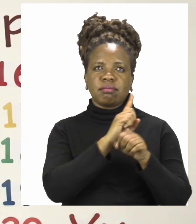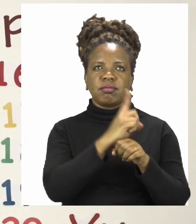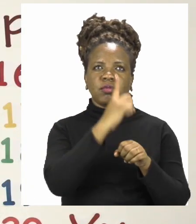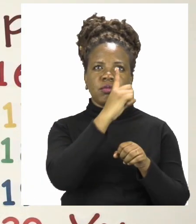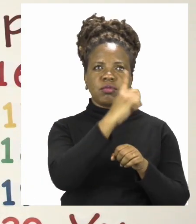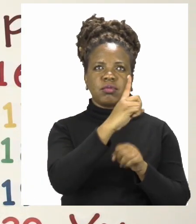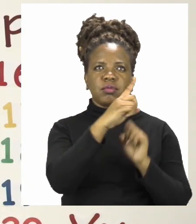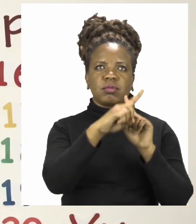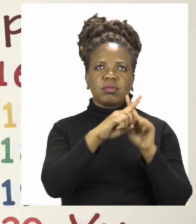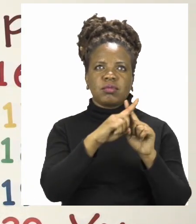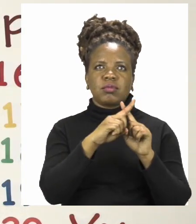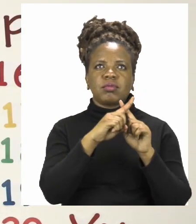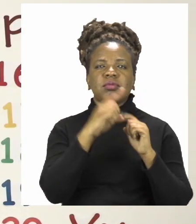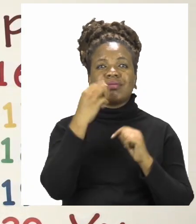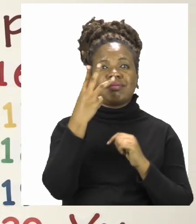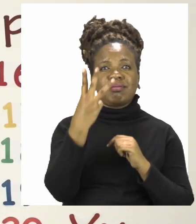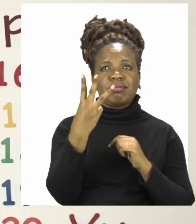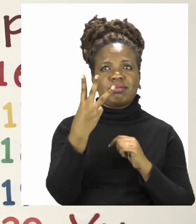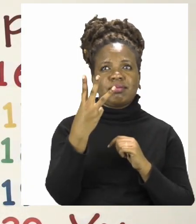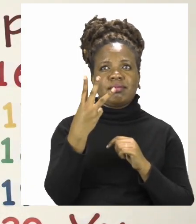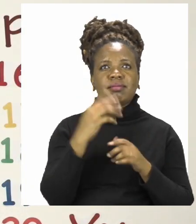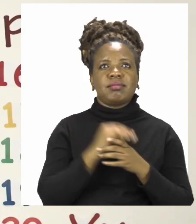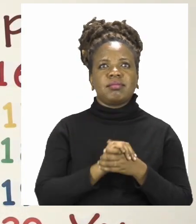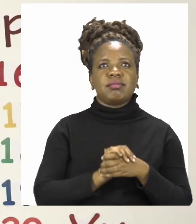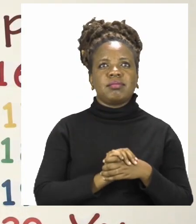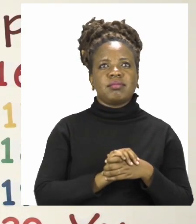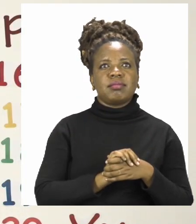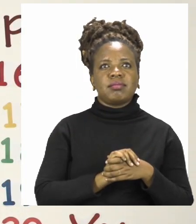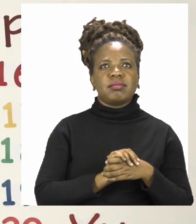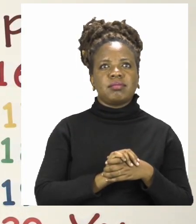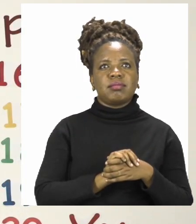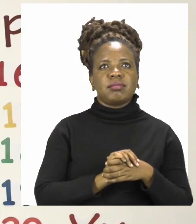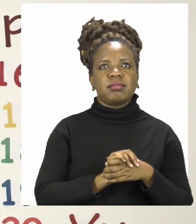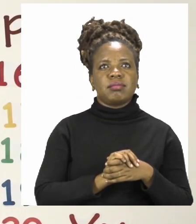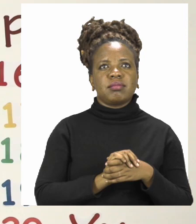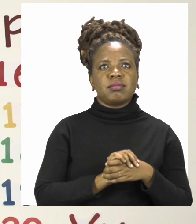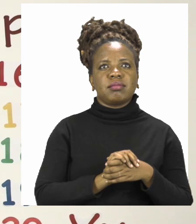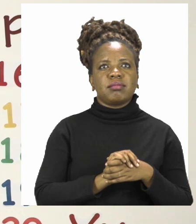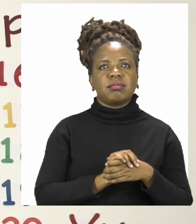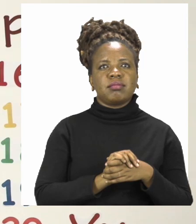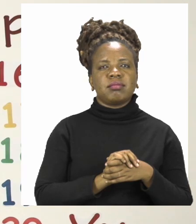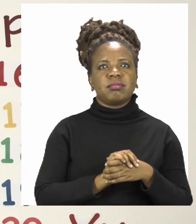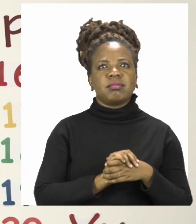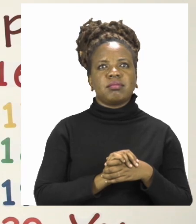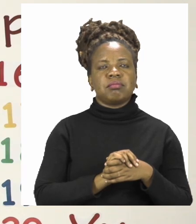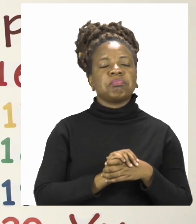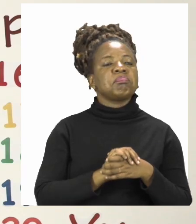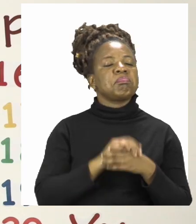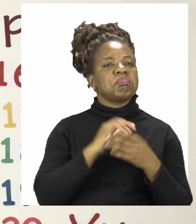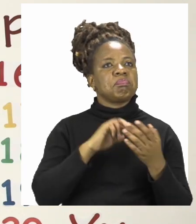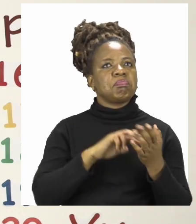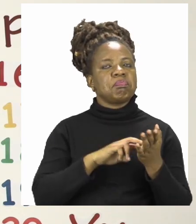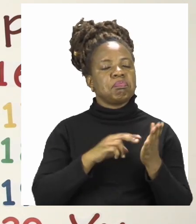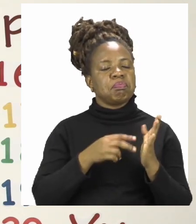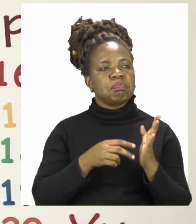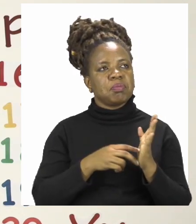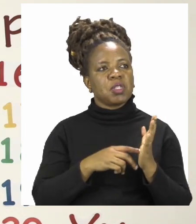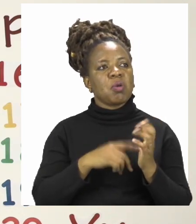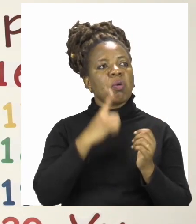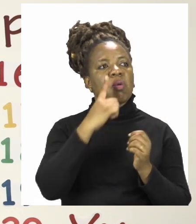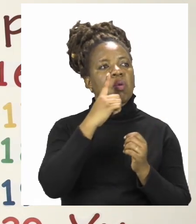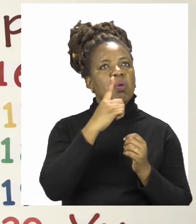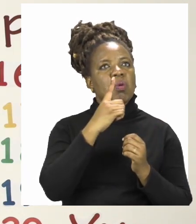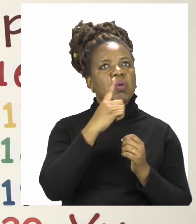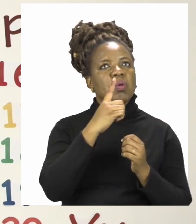1 times 3, they actually mean one set of 3. So first thing you need to do is draw